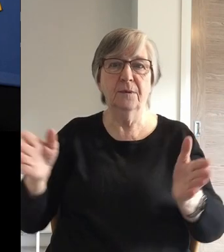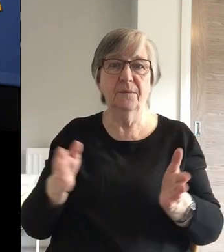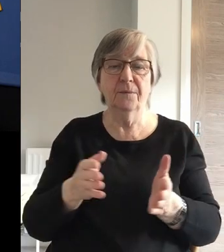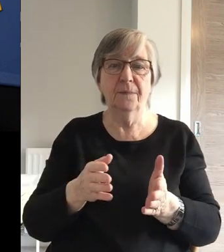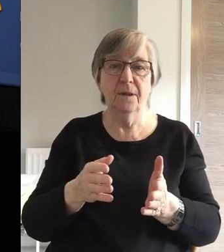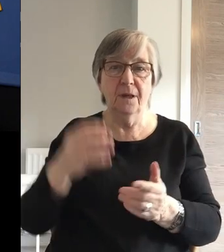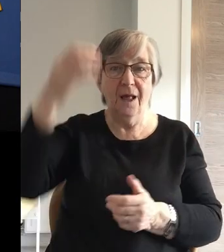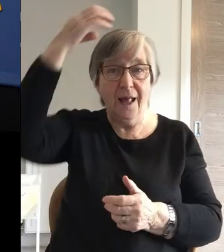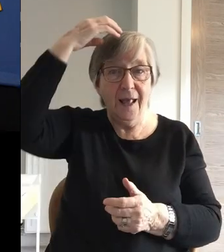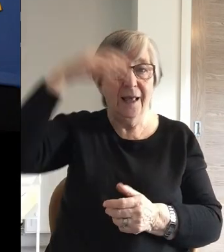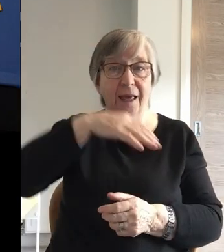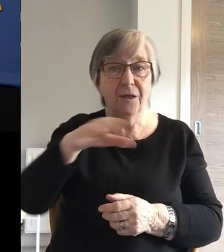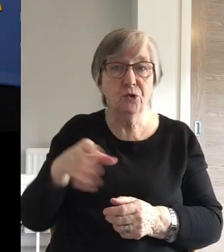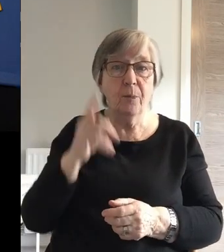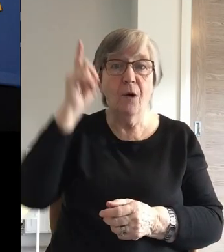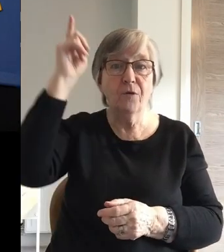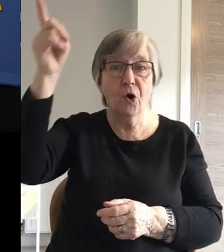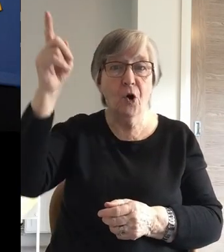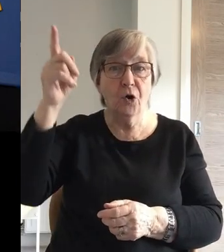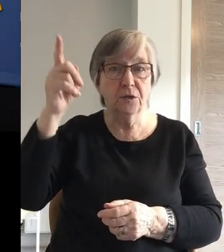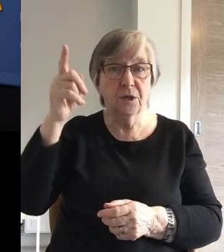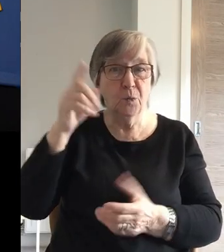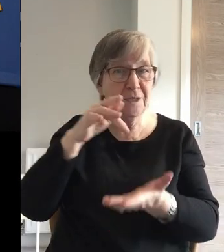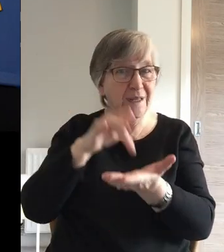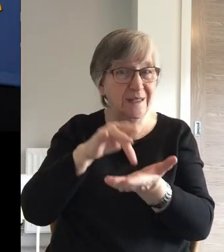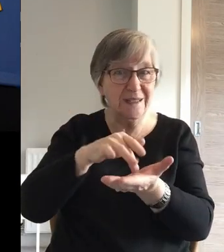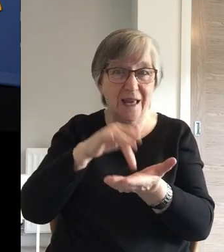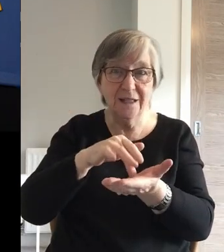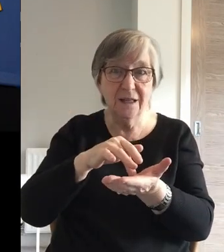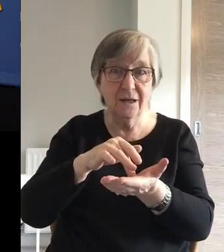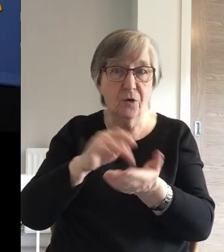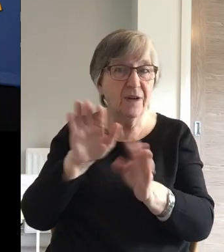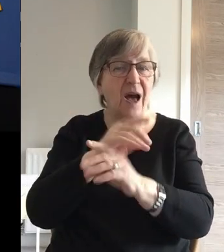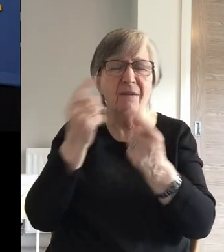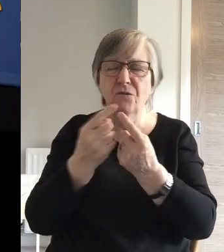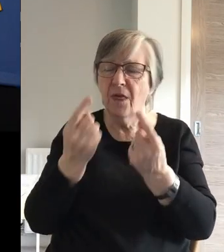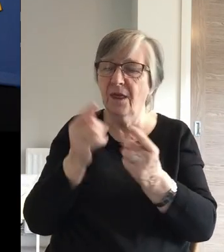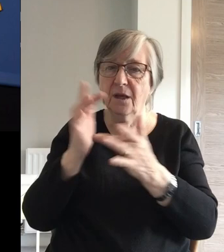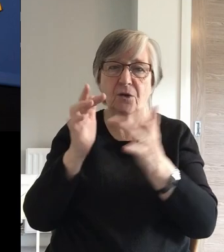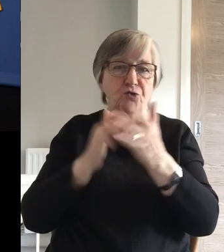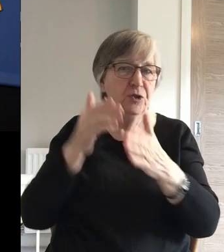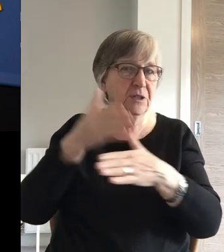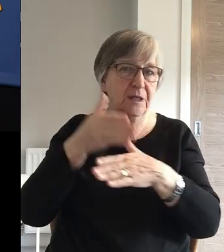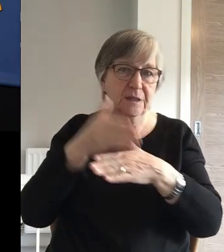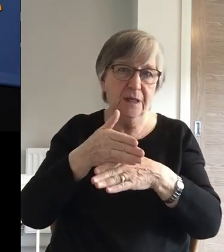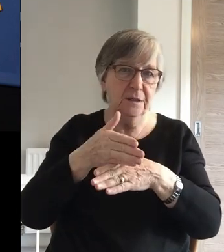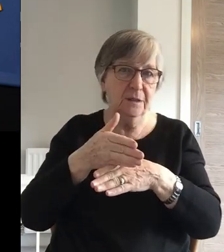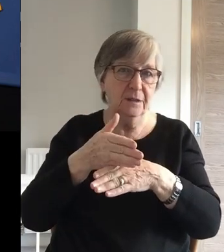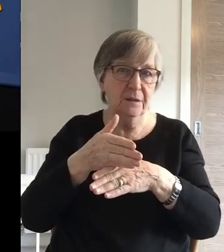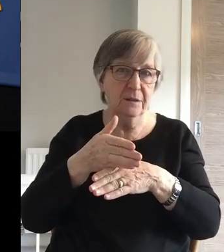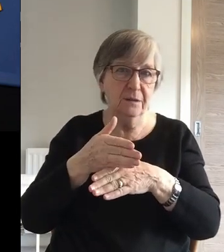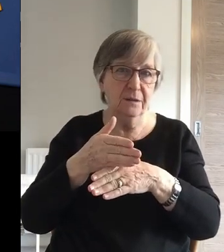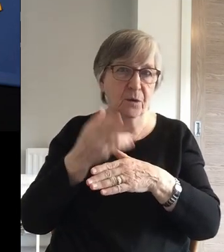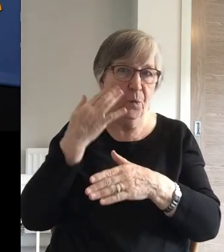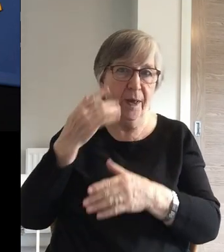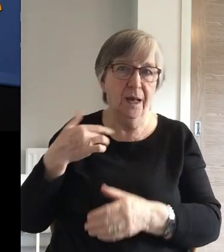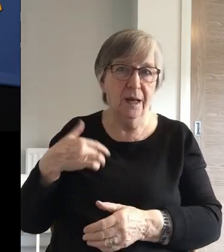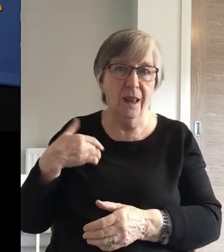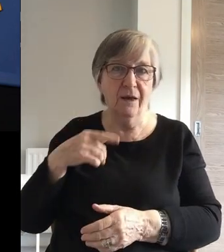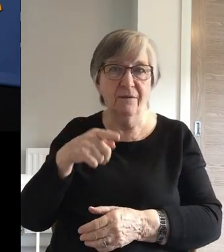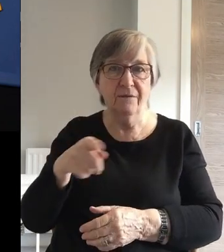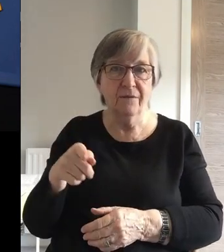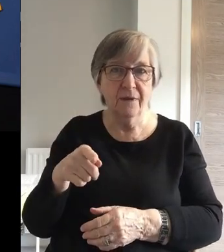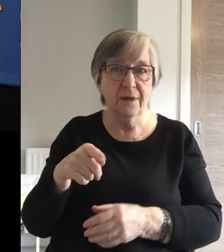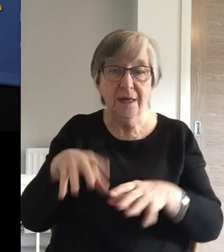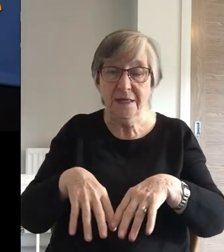Now, the kingdom of God was at the heart of all that Jesus had been doing in his public ministry. He began